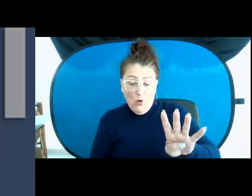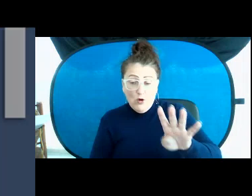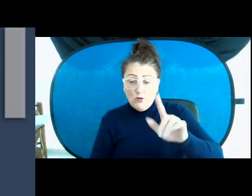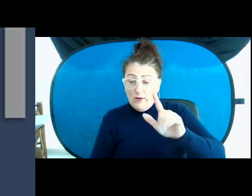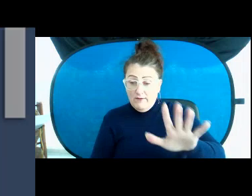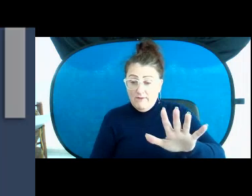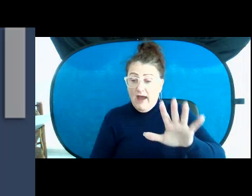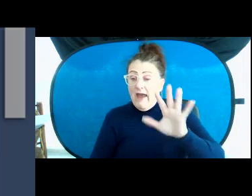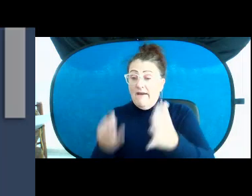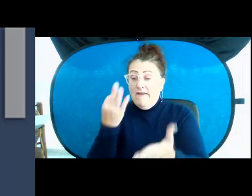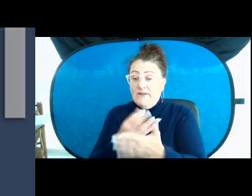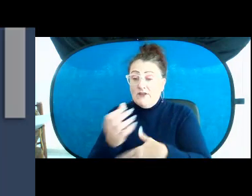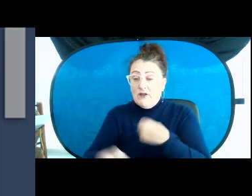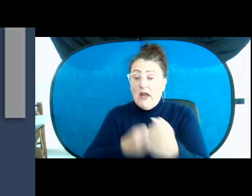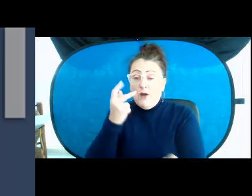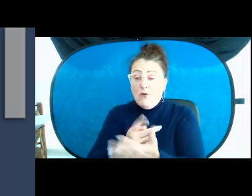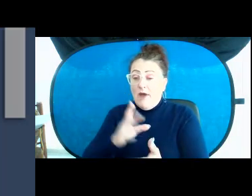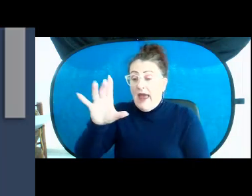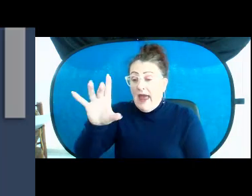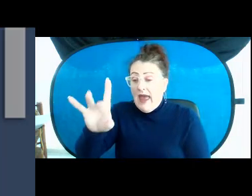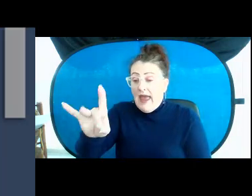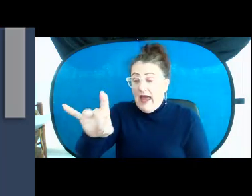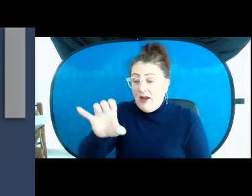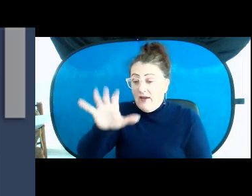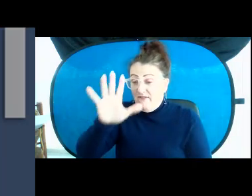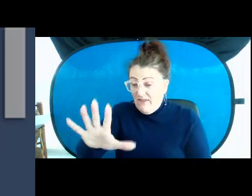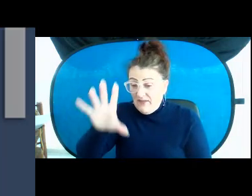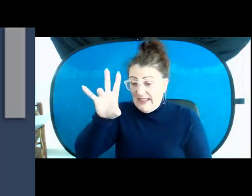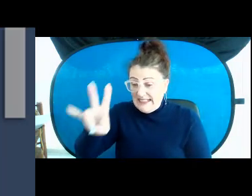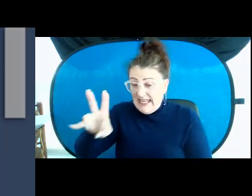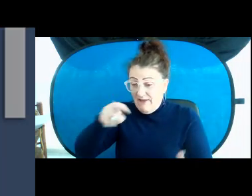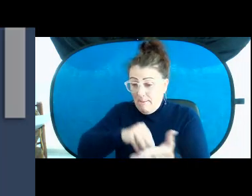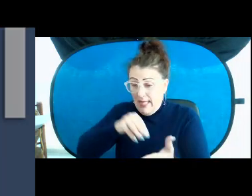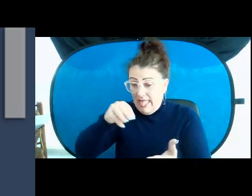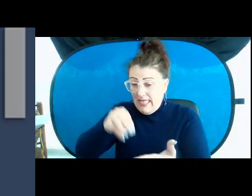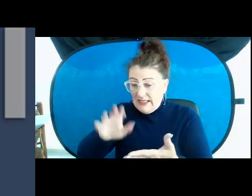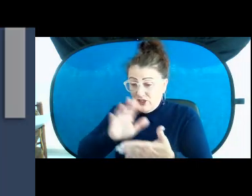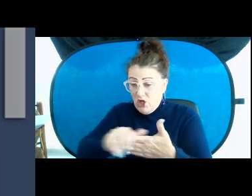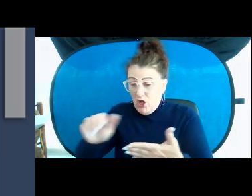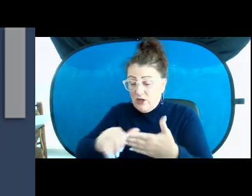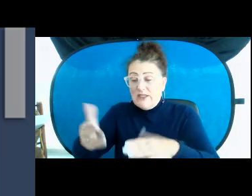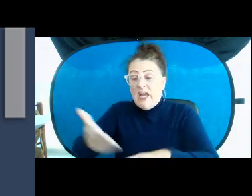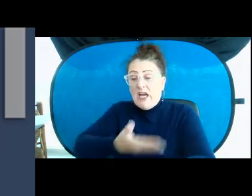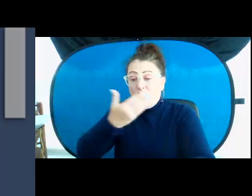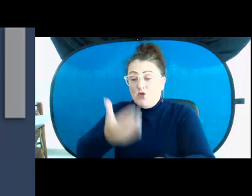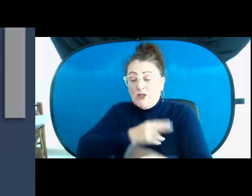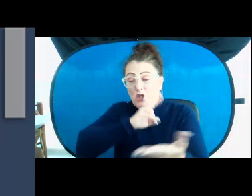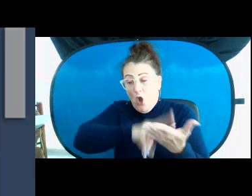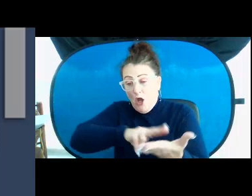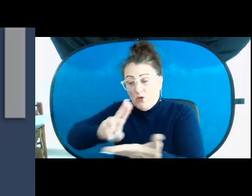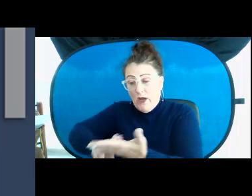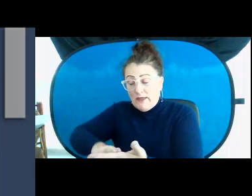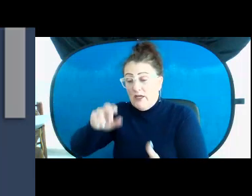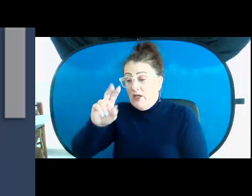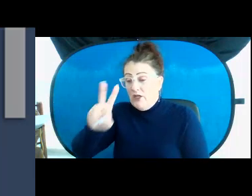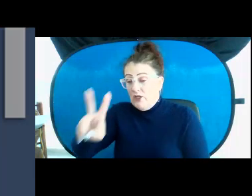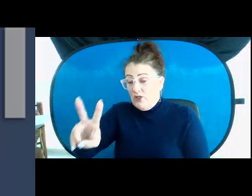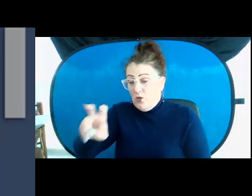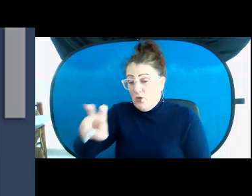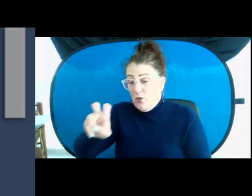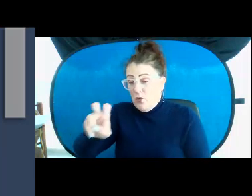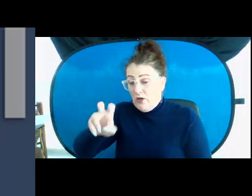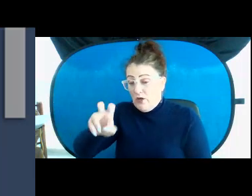Caltrans approved approximately $857 million in construction contracts on 231 projects from